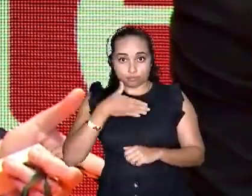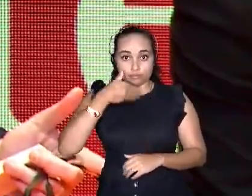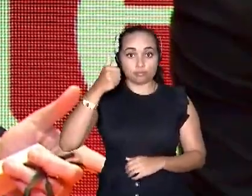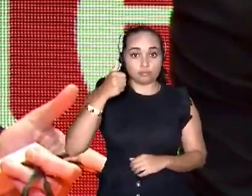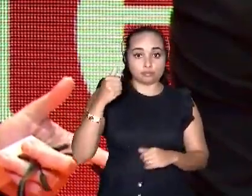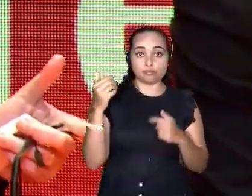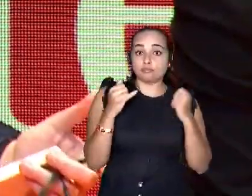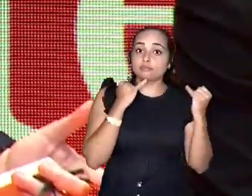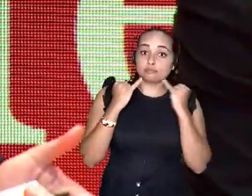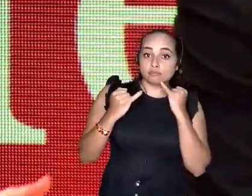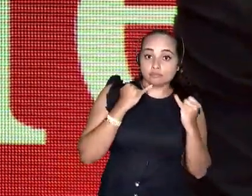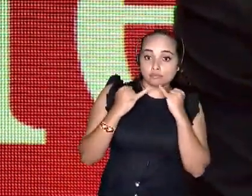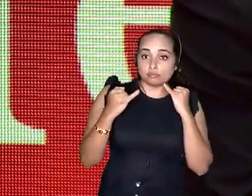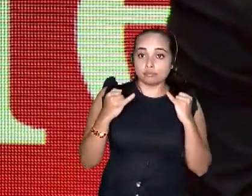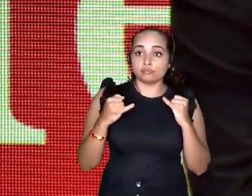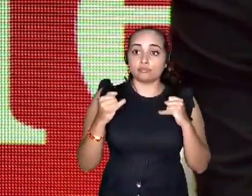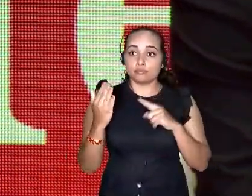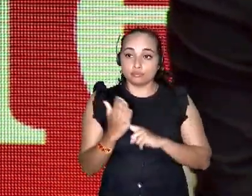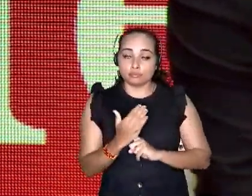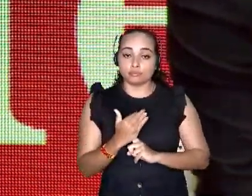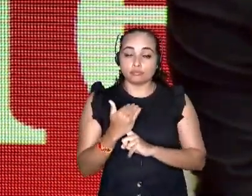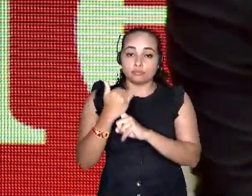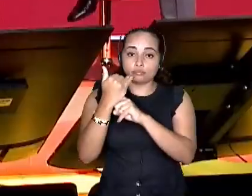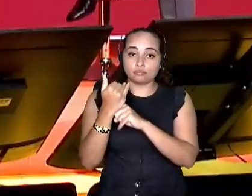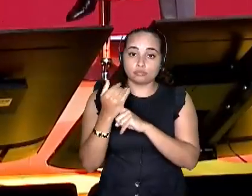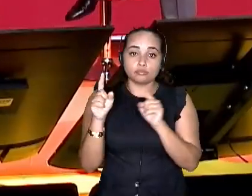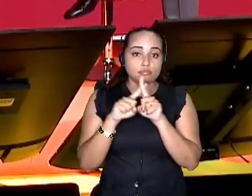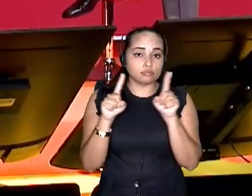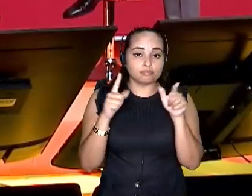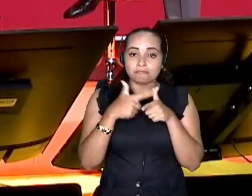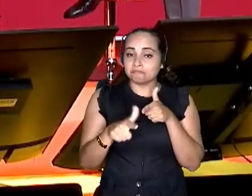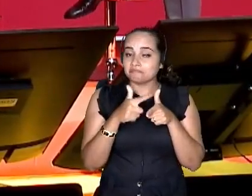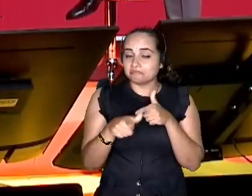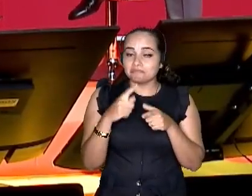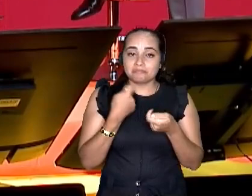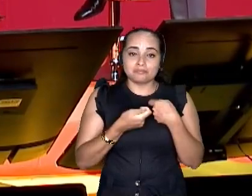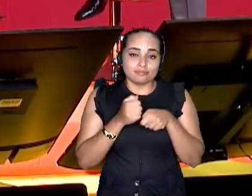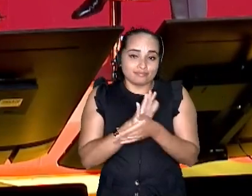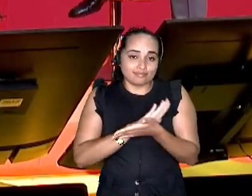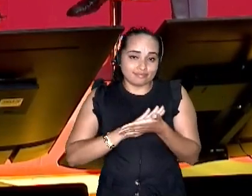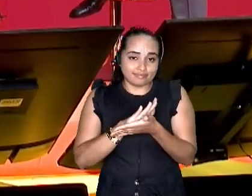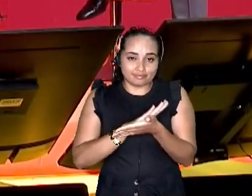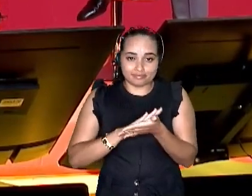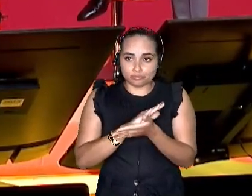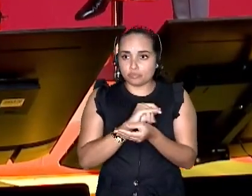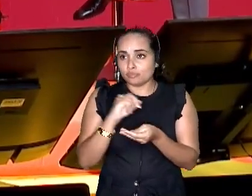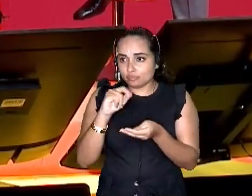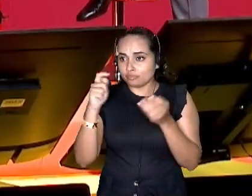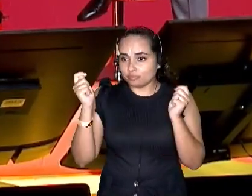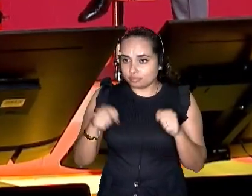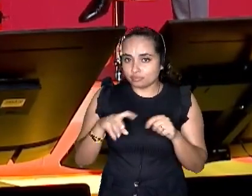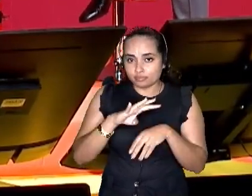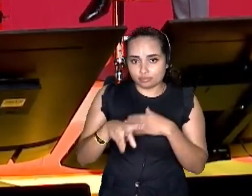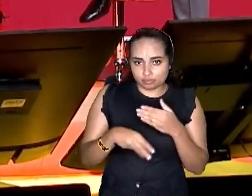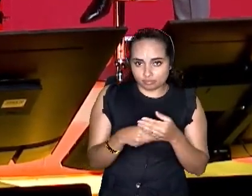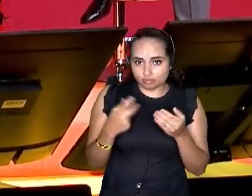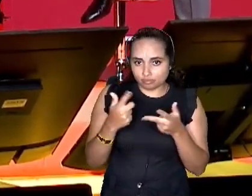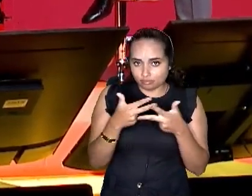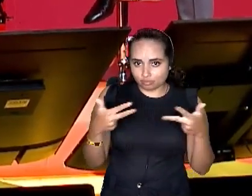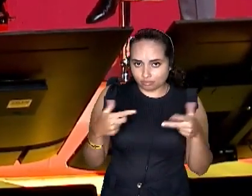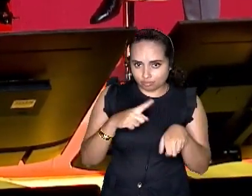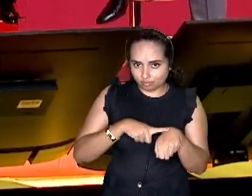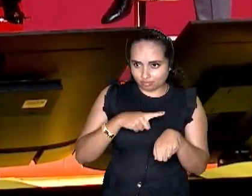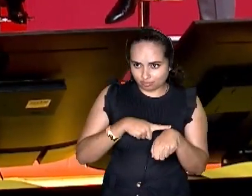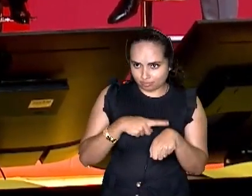zero disruption for business, hopefully. If I can add one thing on Please. that, on timing, it's